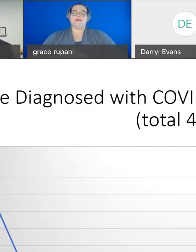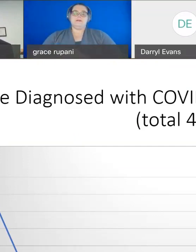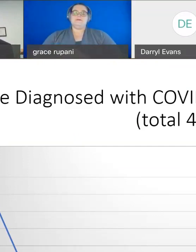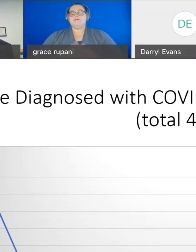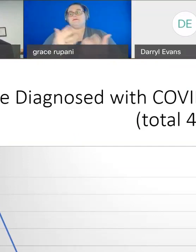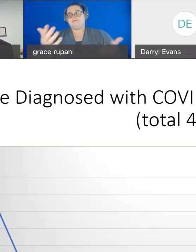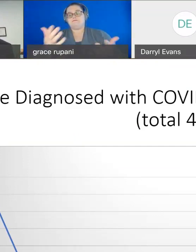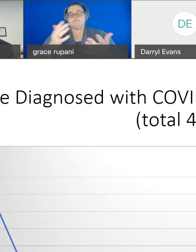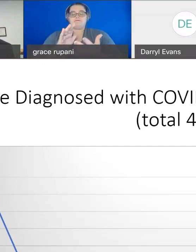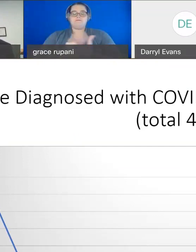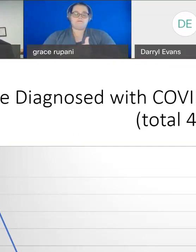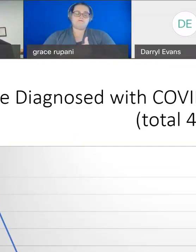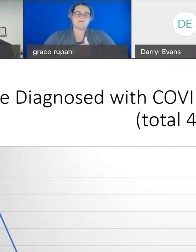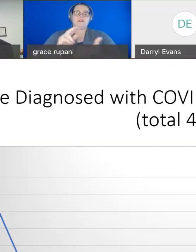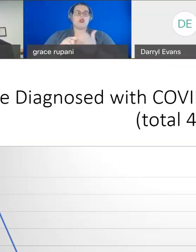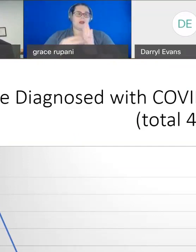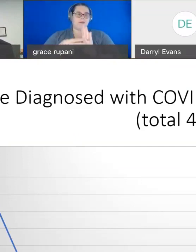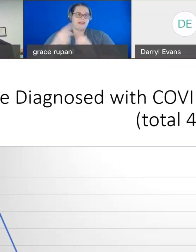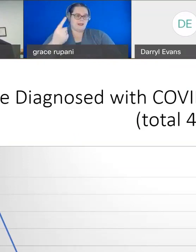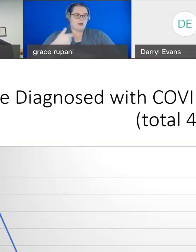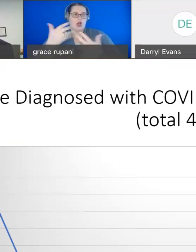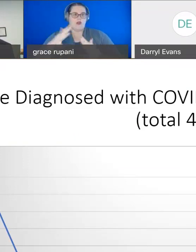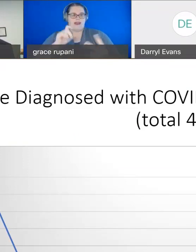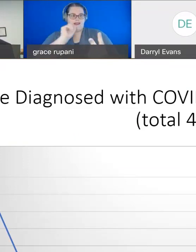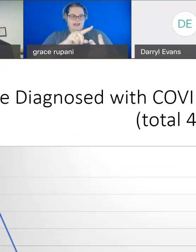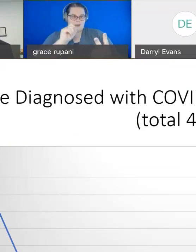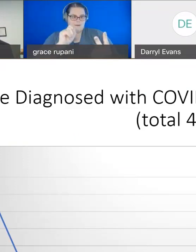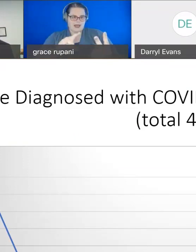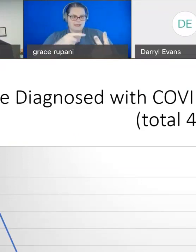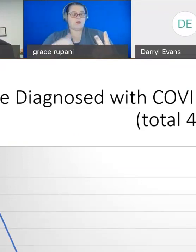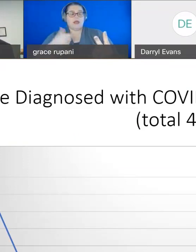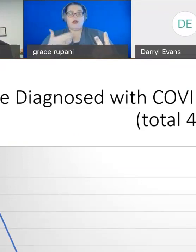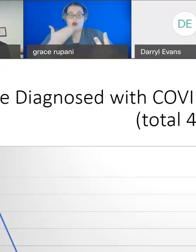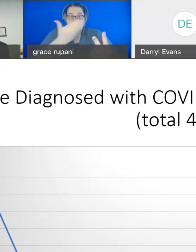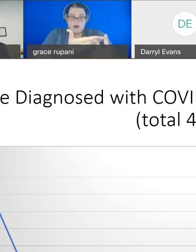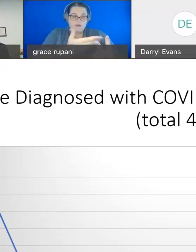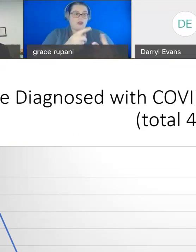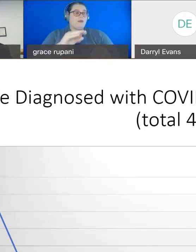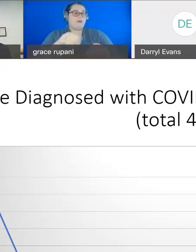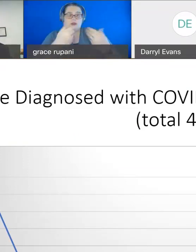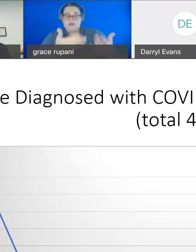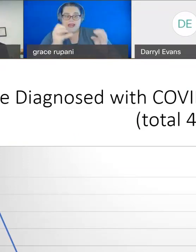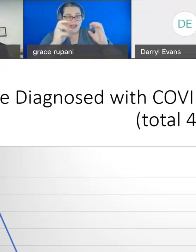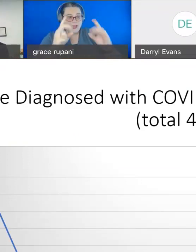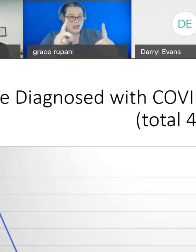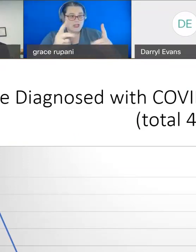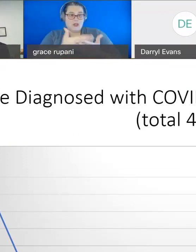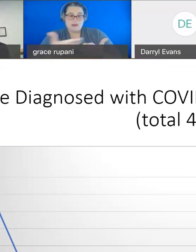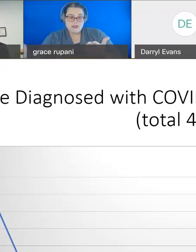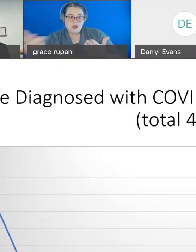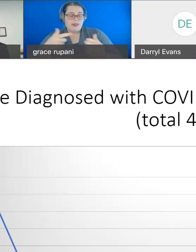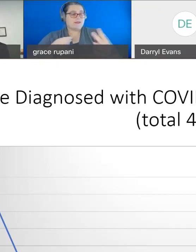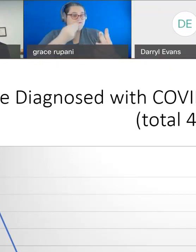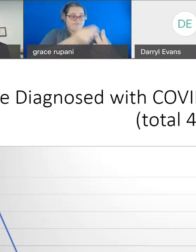So someone had spoken with them about vaccination. We'd offered it to them, provided education, but in both instances, unfortunately, they